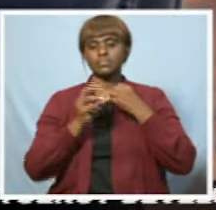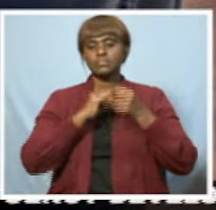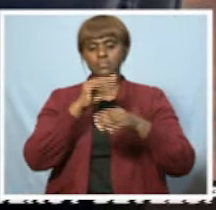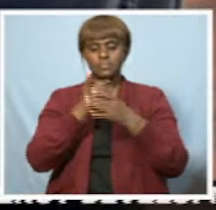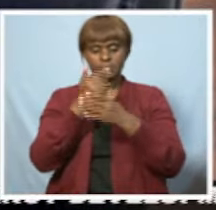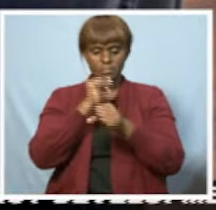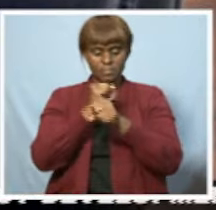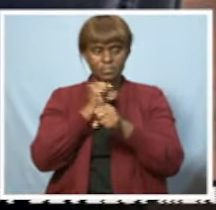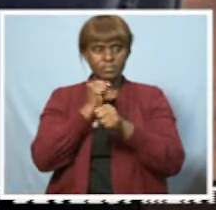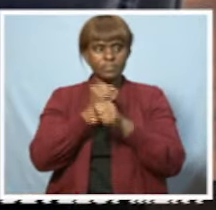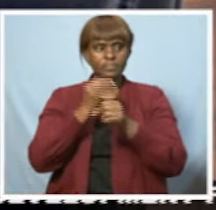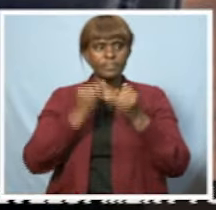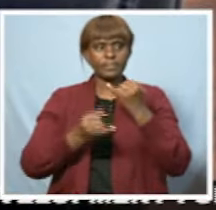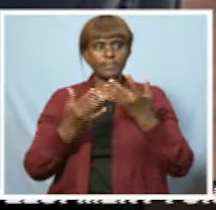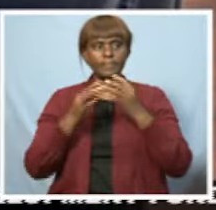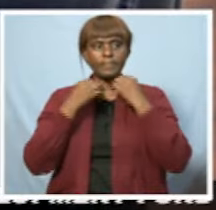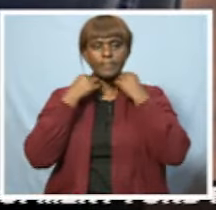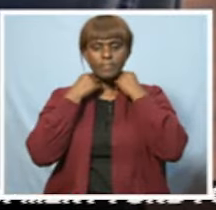works.